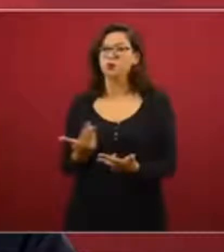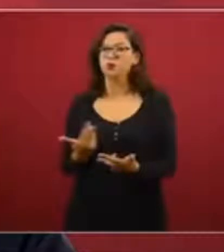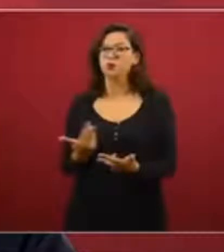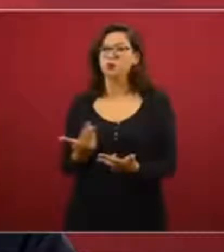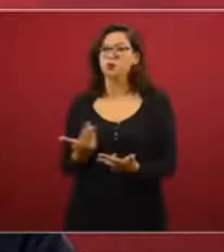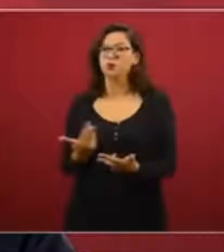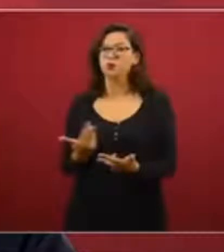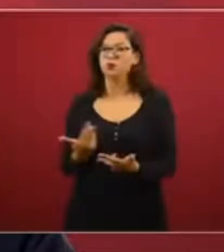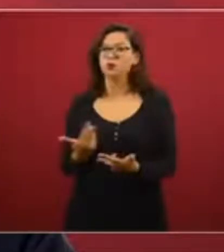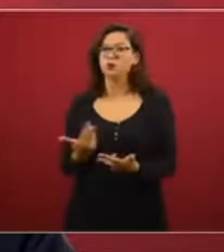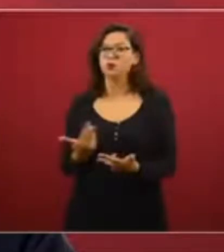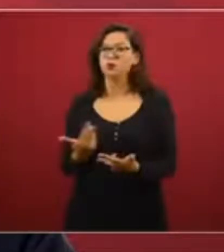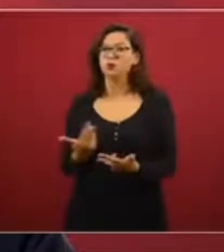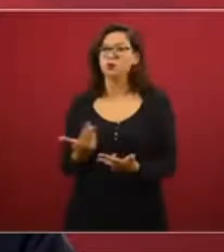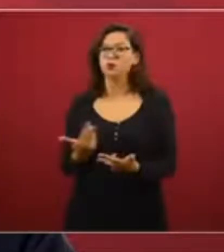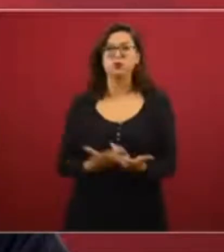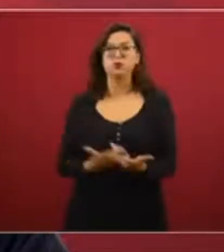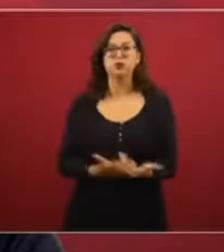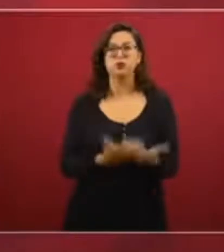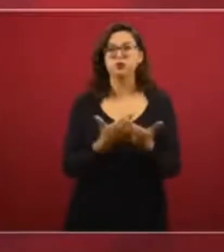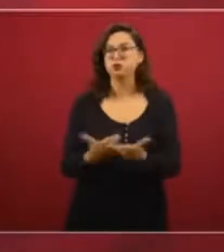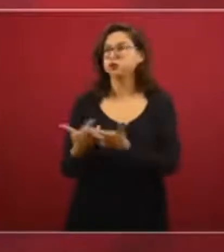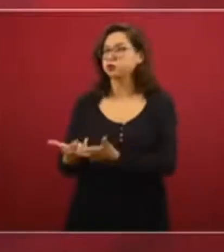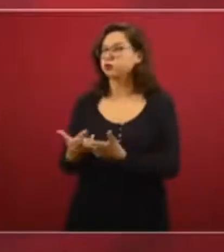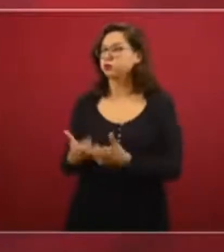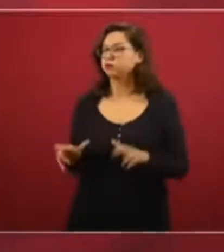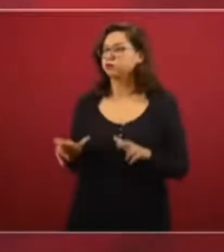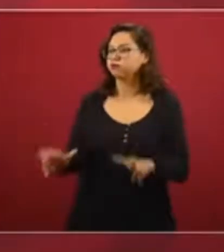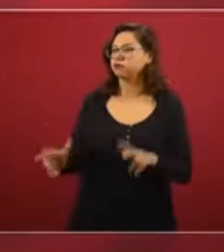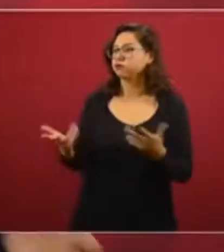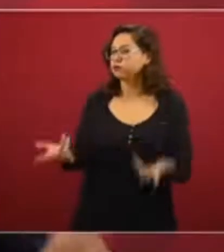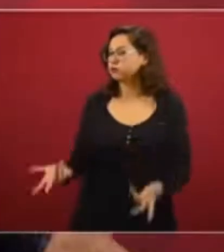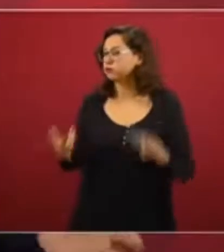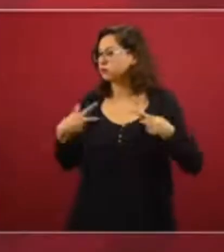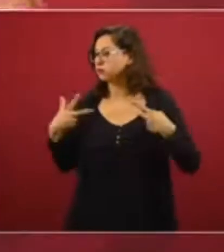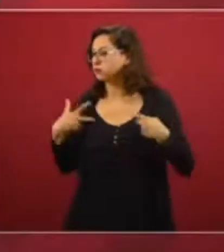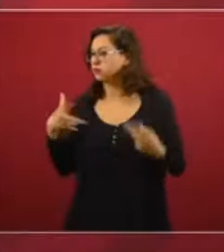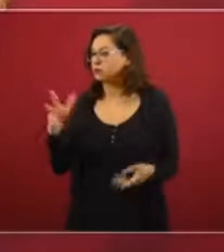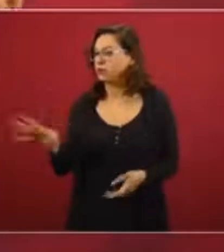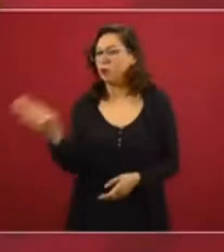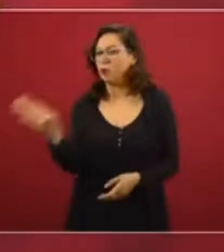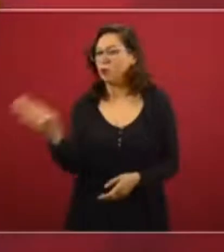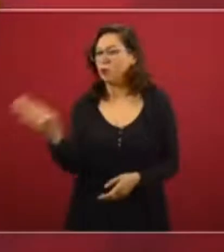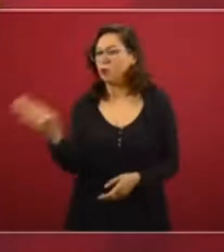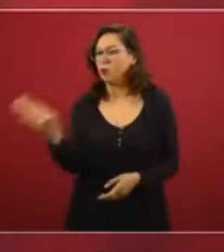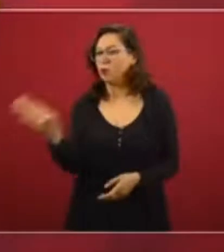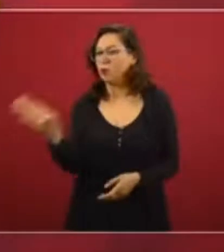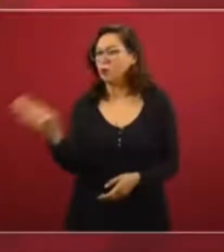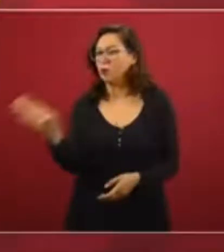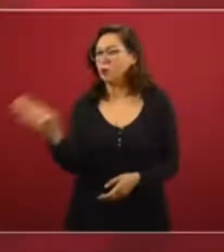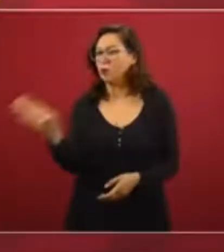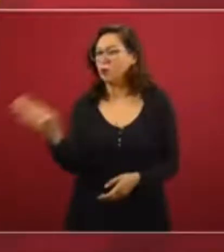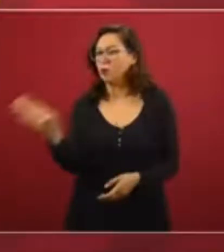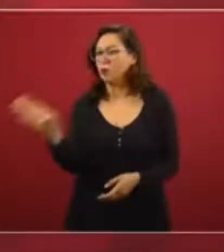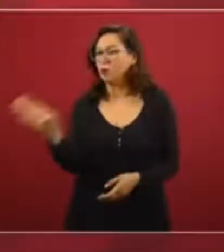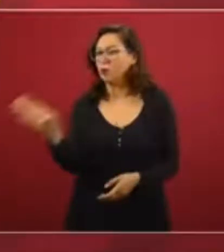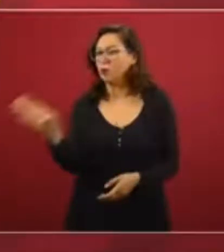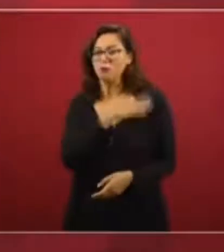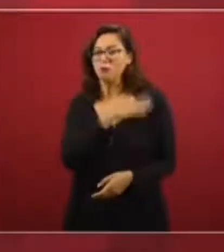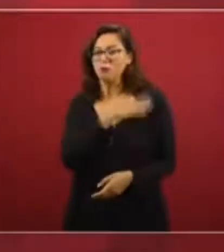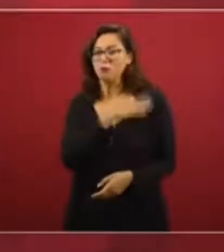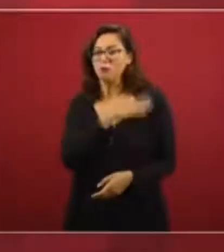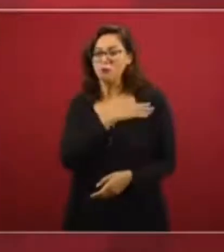is good and hardworking, que no sale adelante and they cannot get